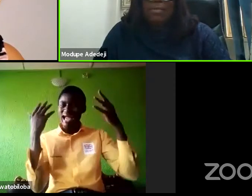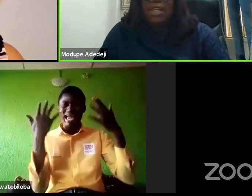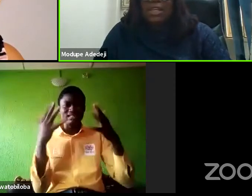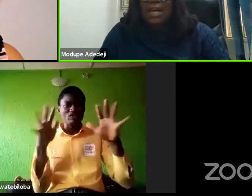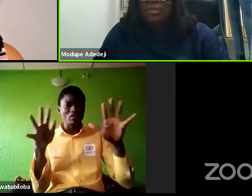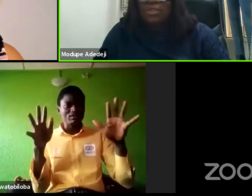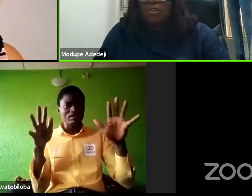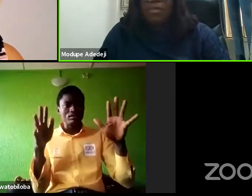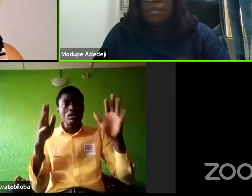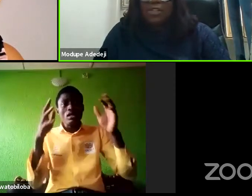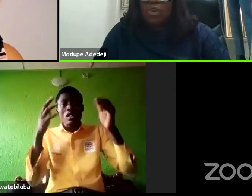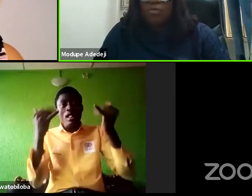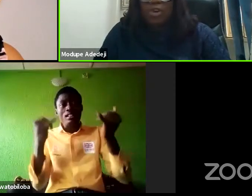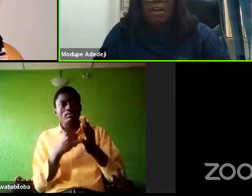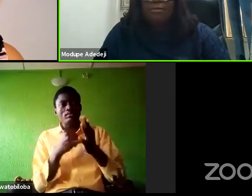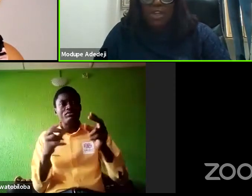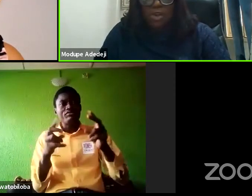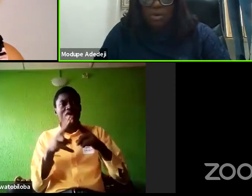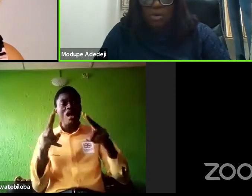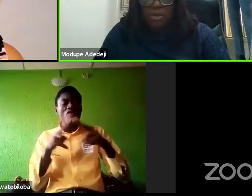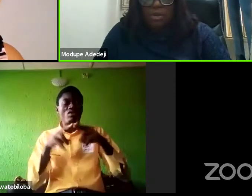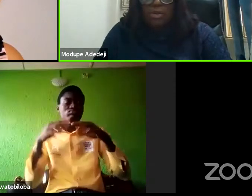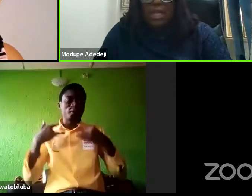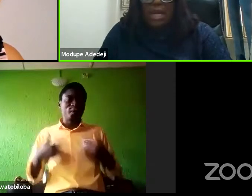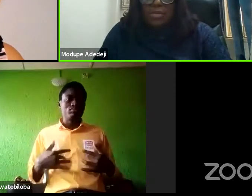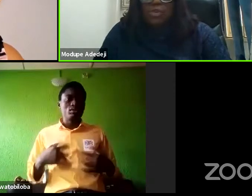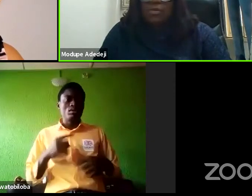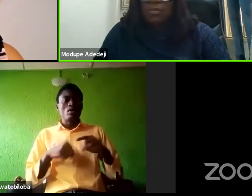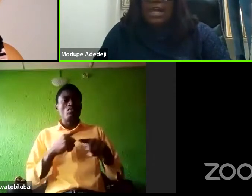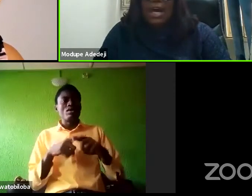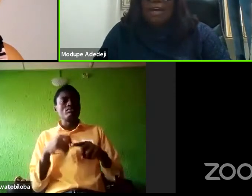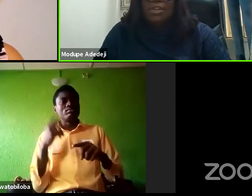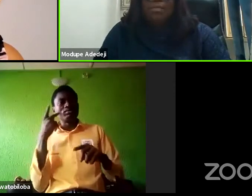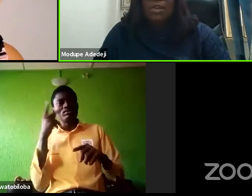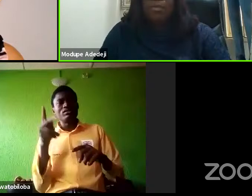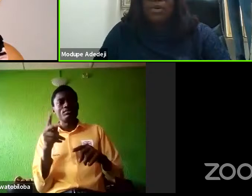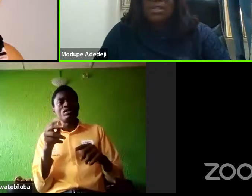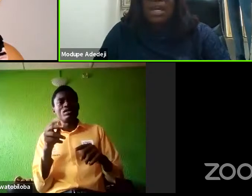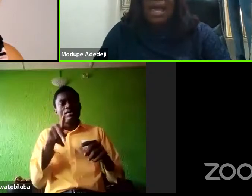patients that were making diagnosis of premature ovarian failure. That means those people